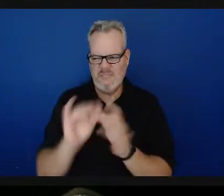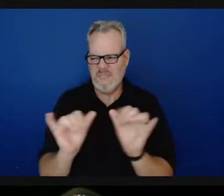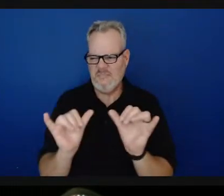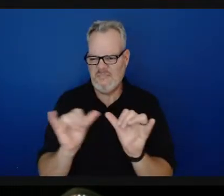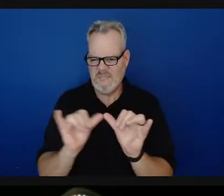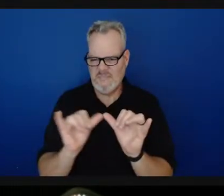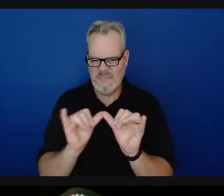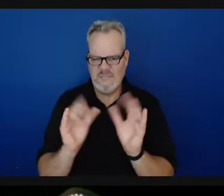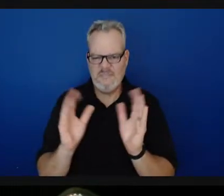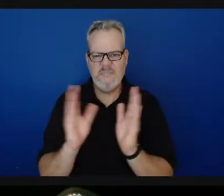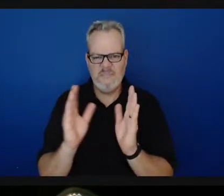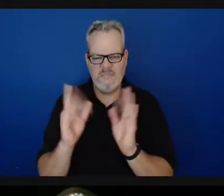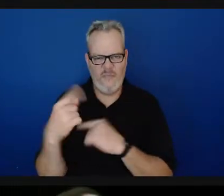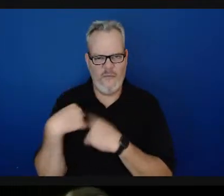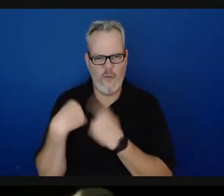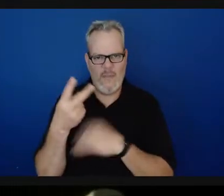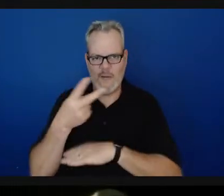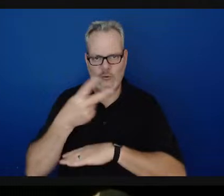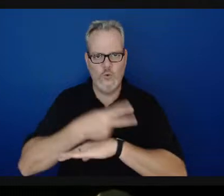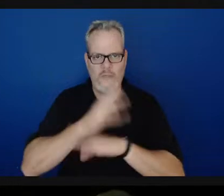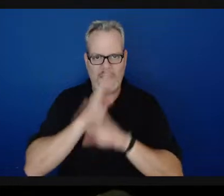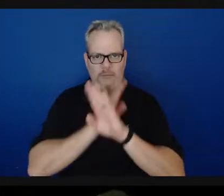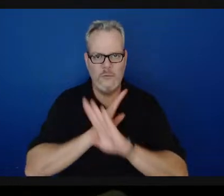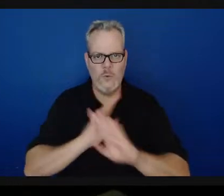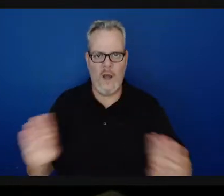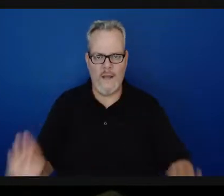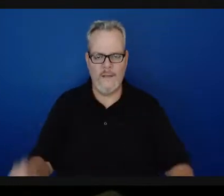much quieter all across